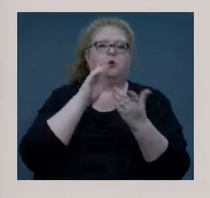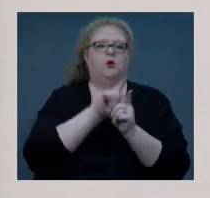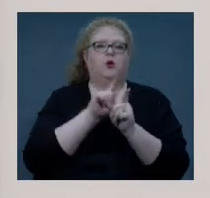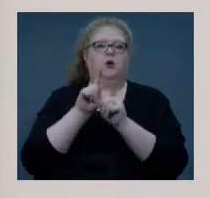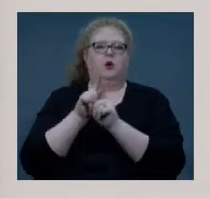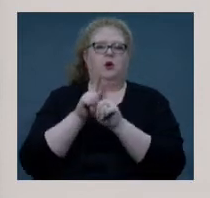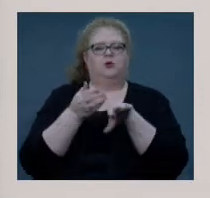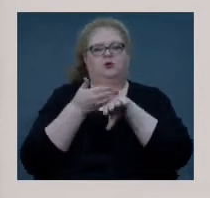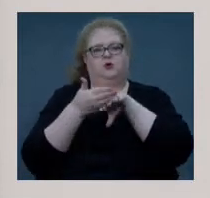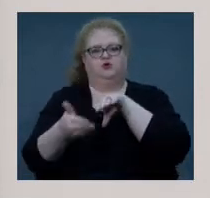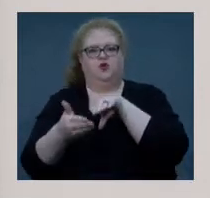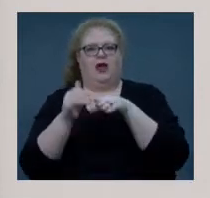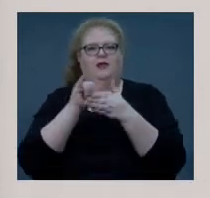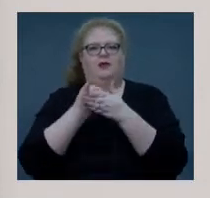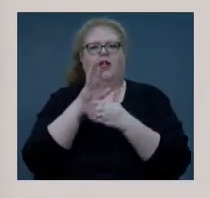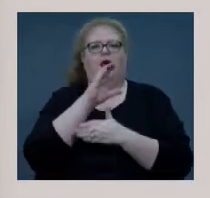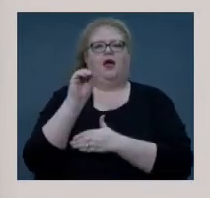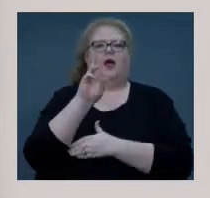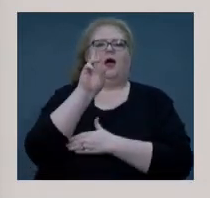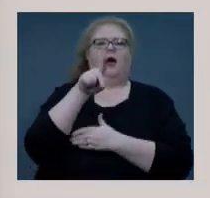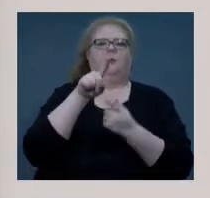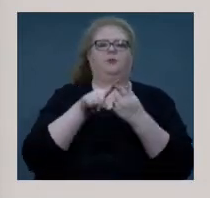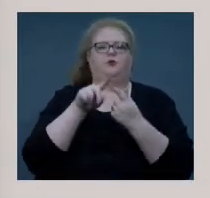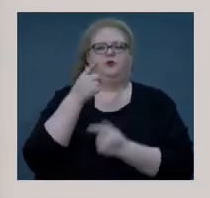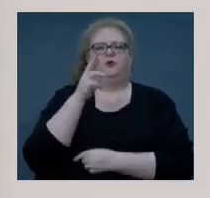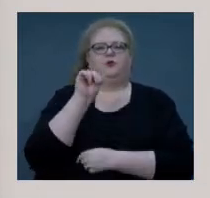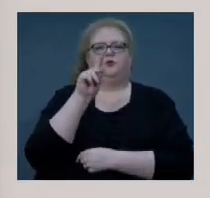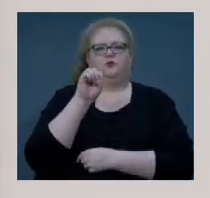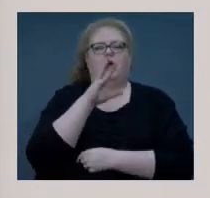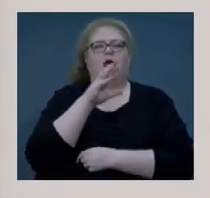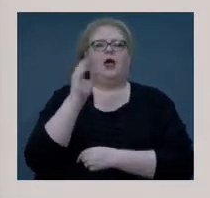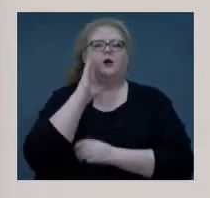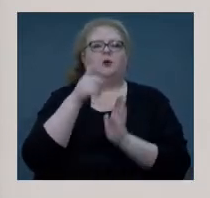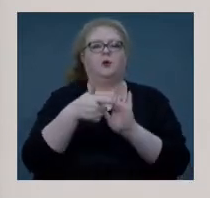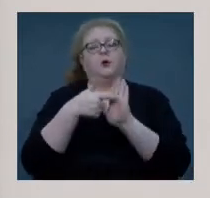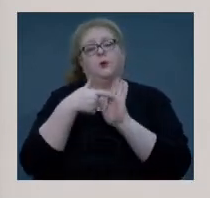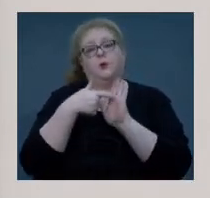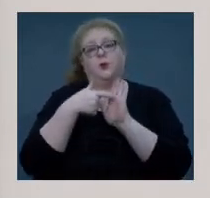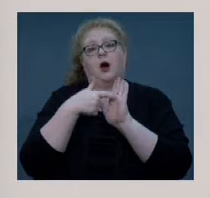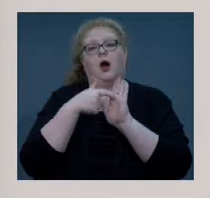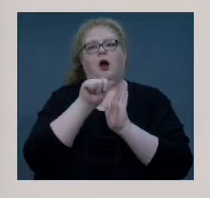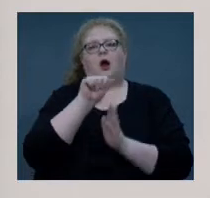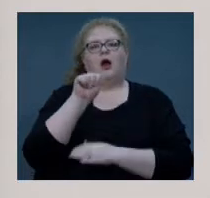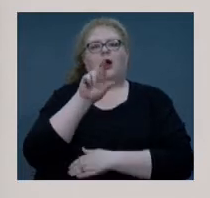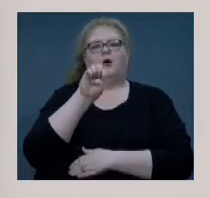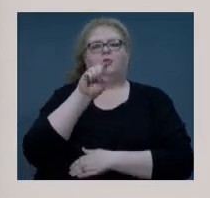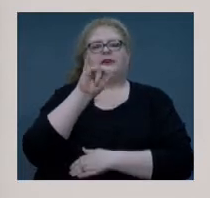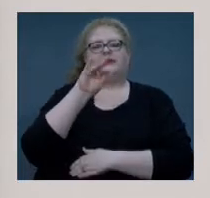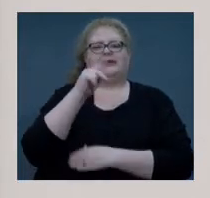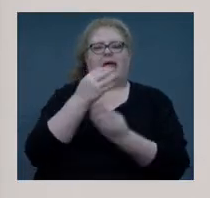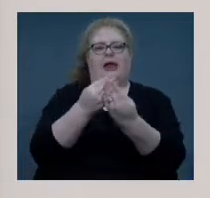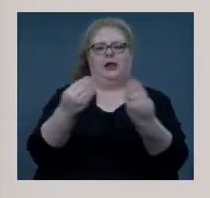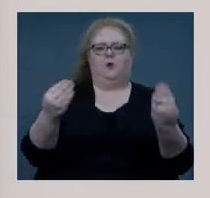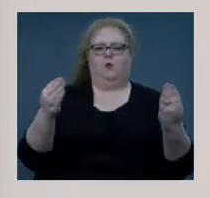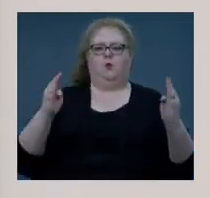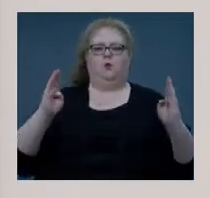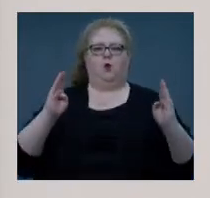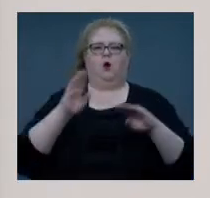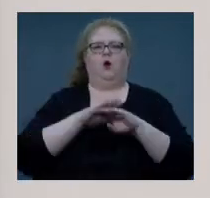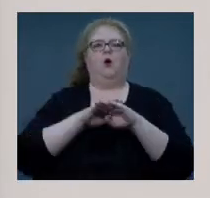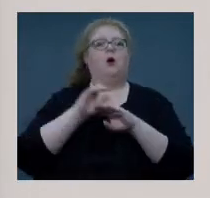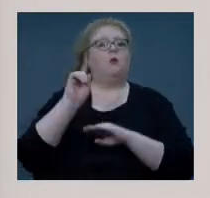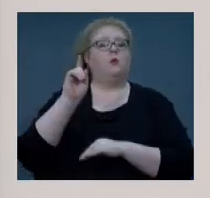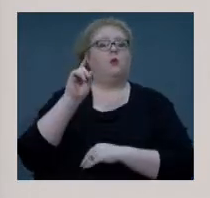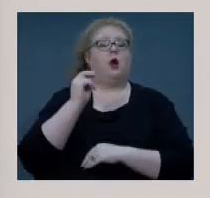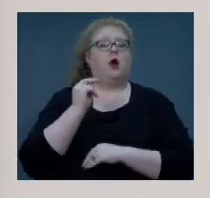grade that site, bring it up to grade, and would require retaining walls to be placed on the